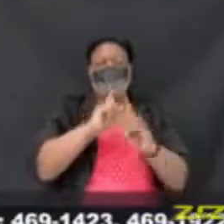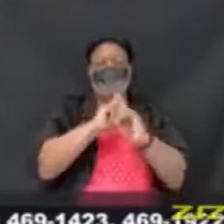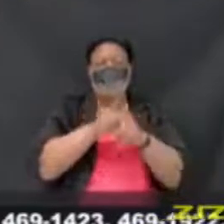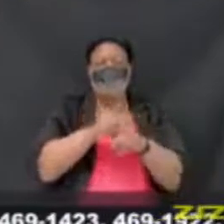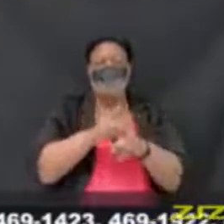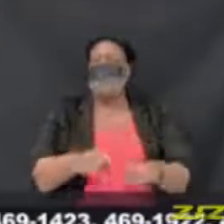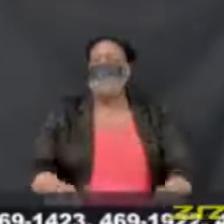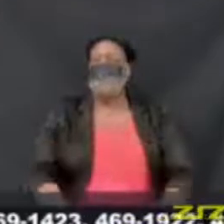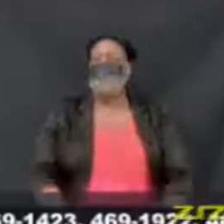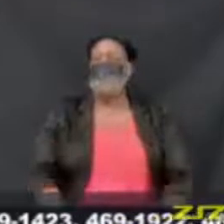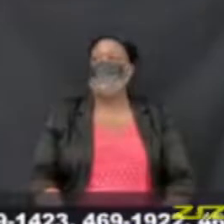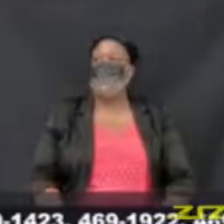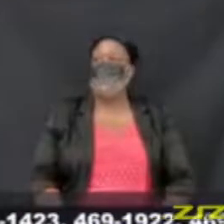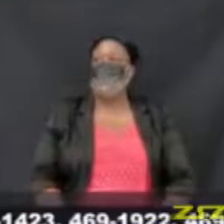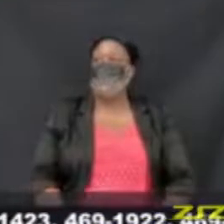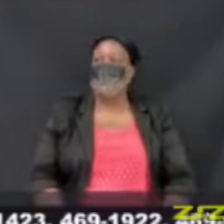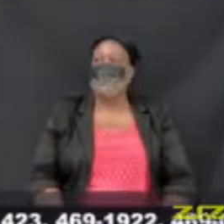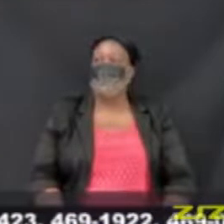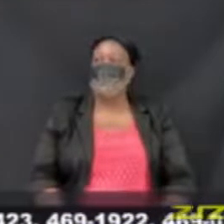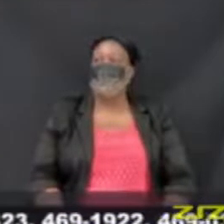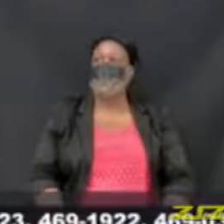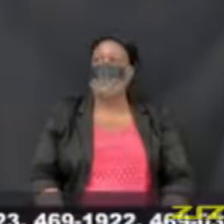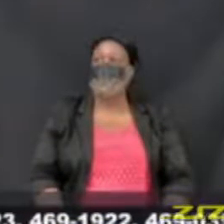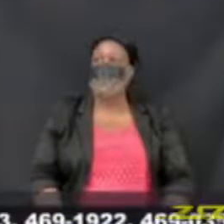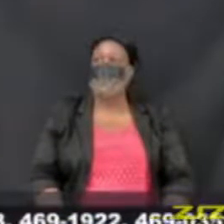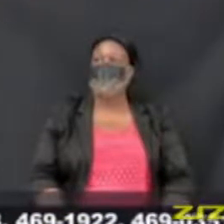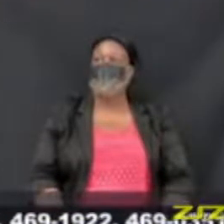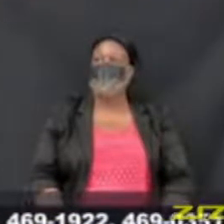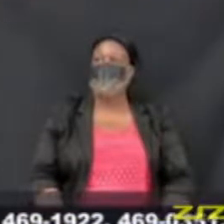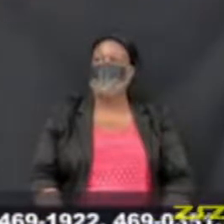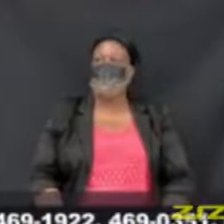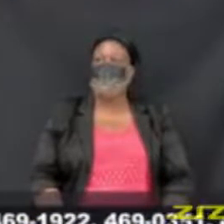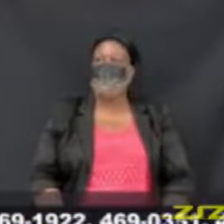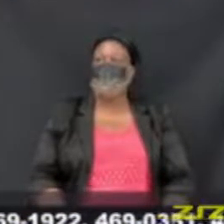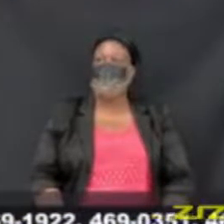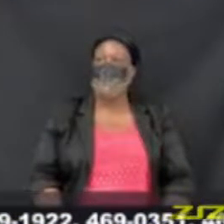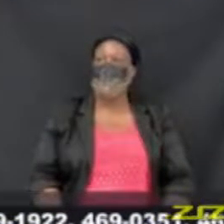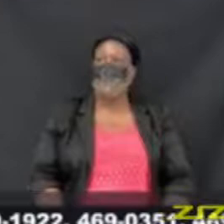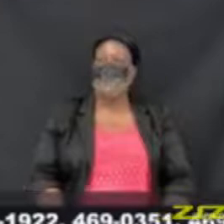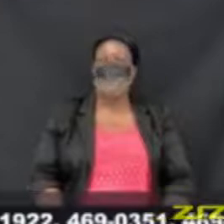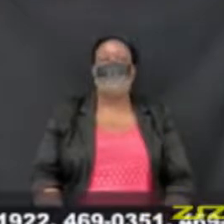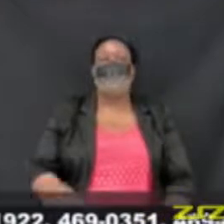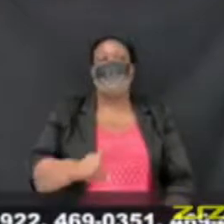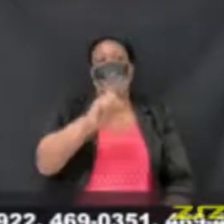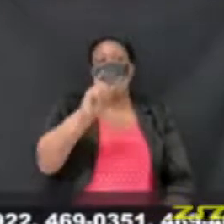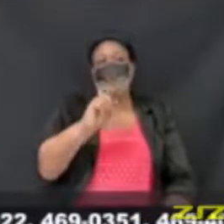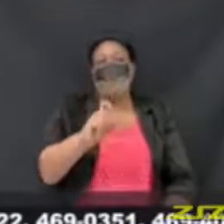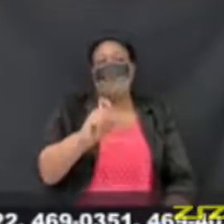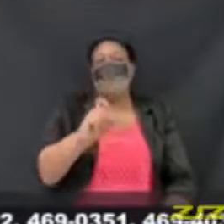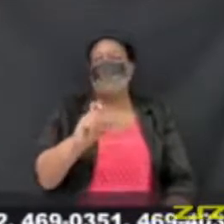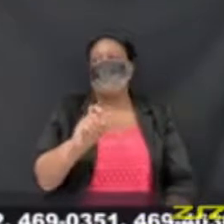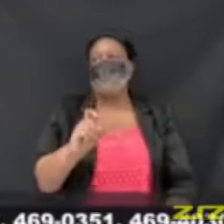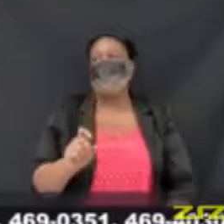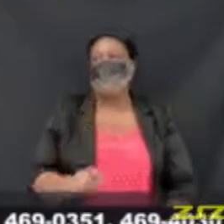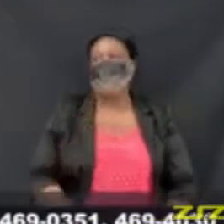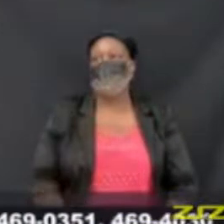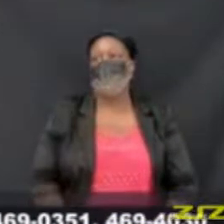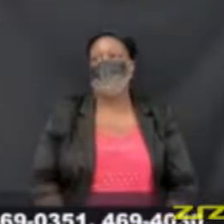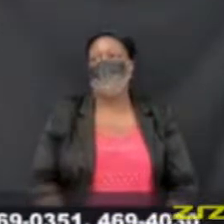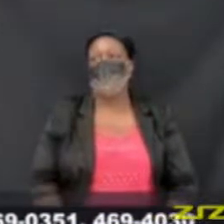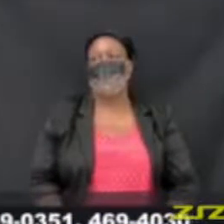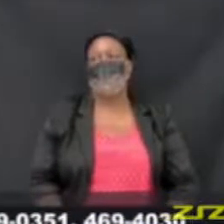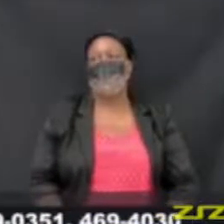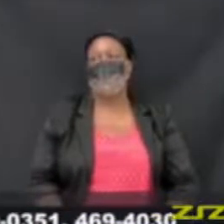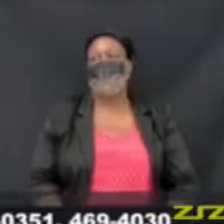answer segment. We have 3 questions from Von Radio. The first